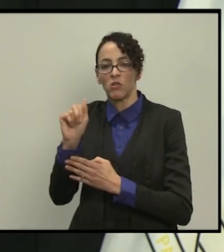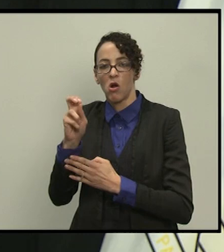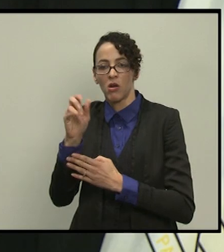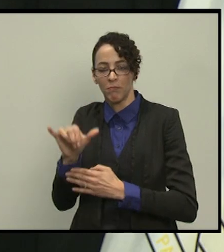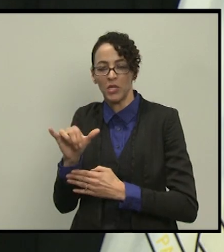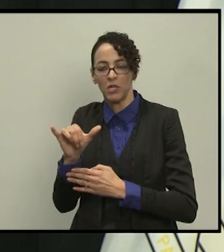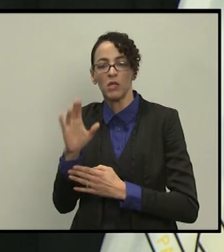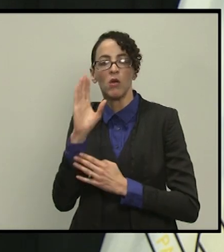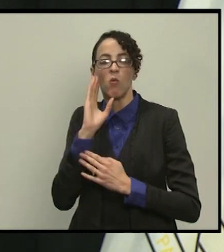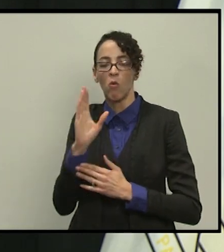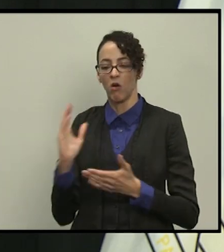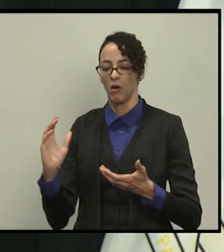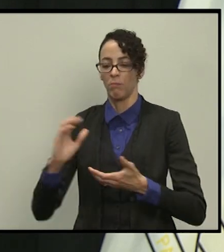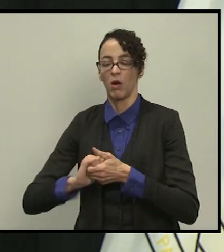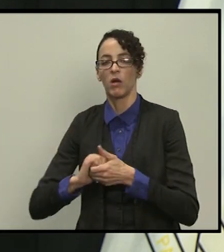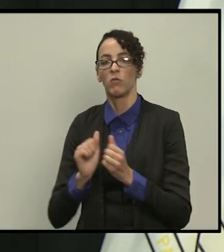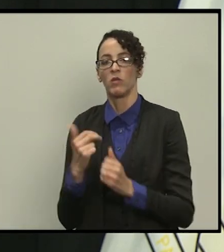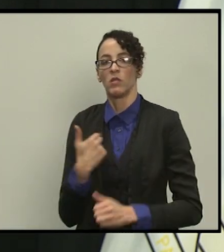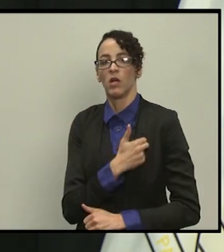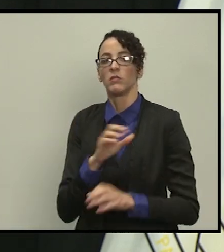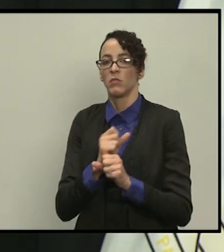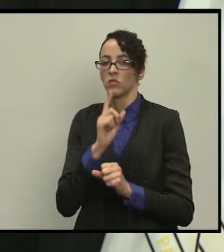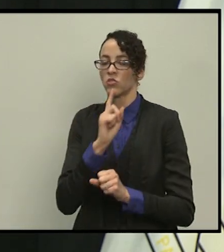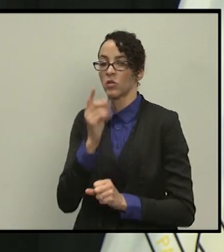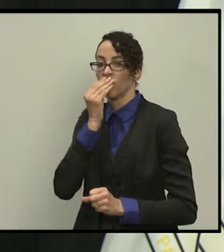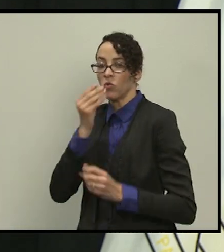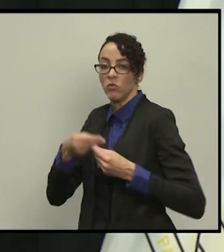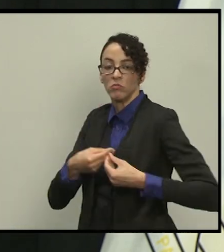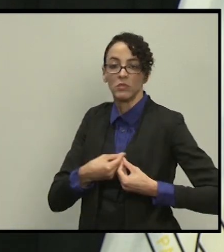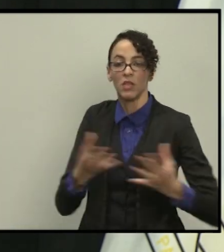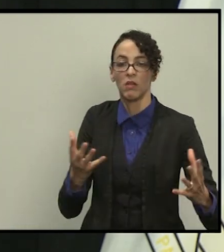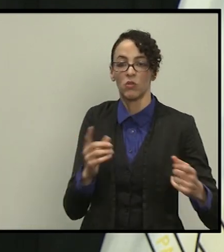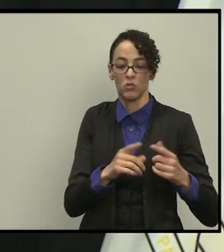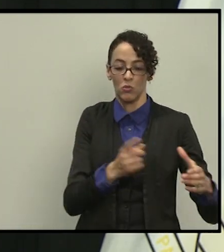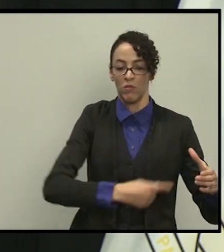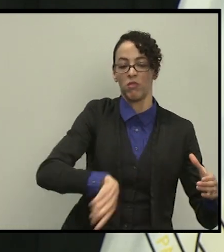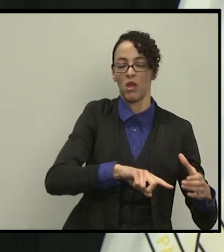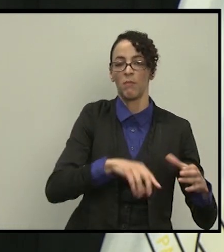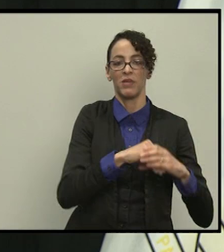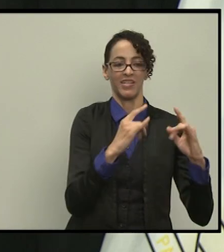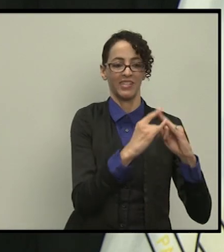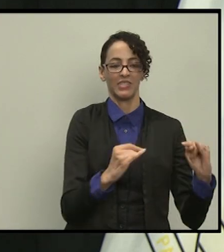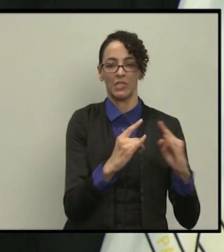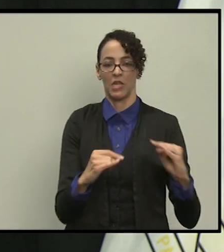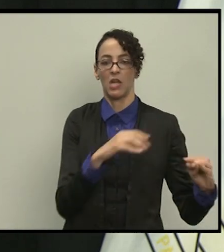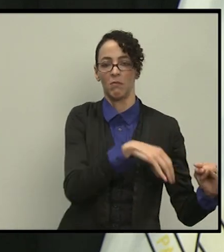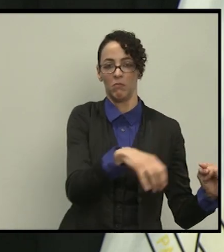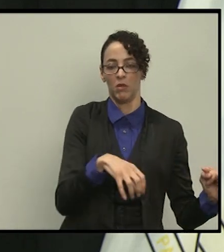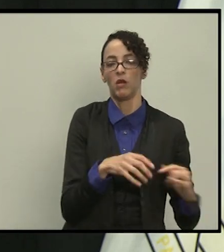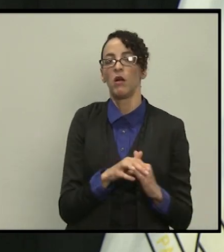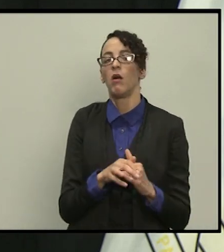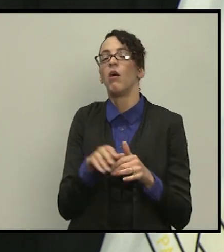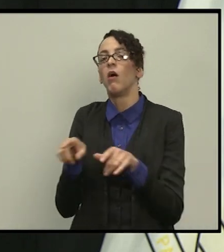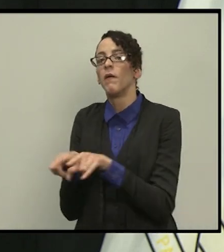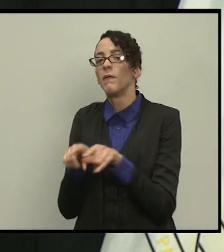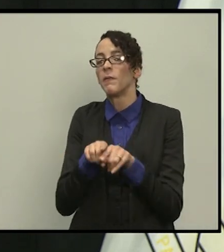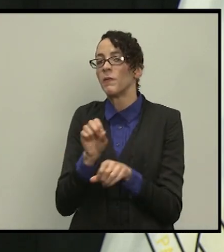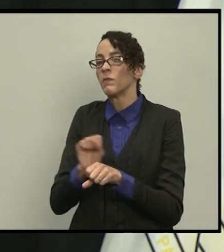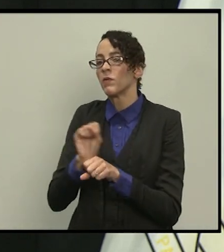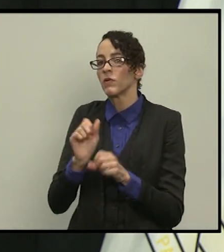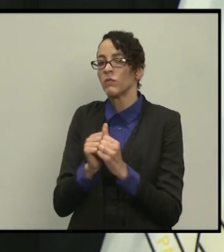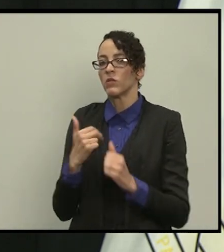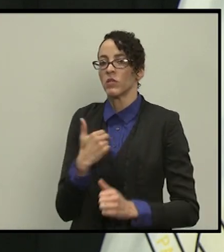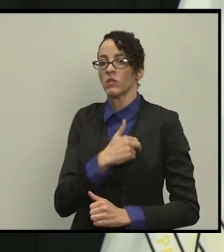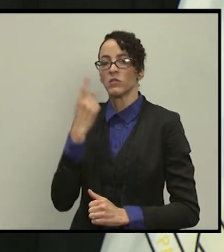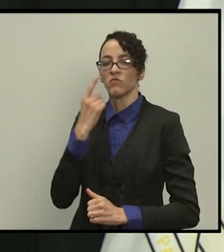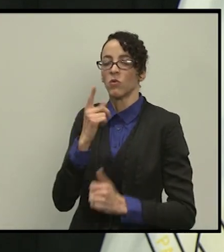and that meals are delivered to them, as well as working with us on important programs to provide support to